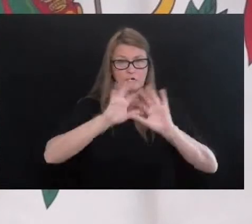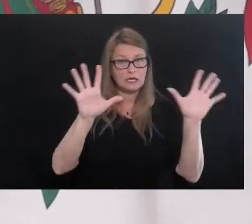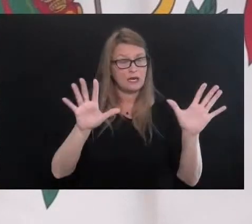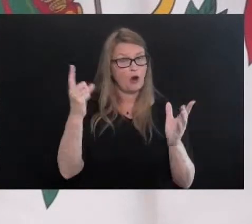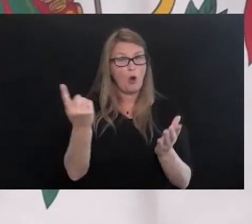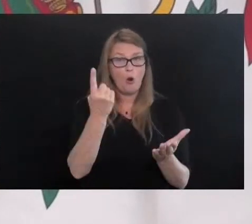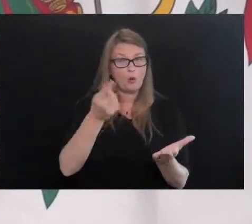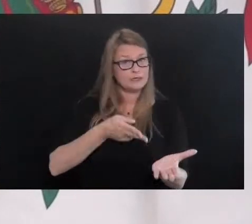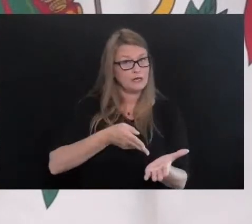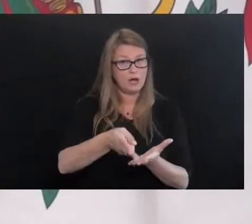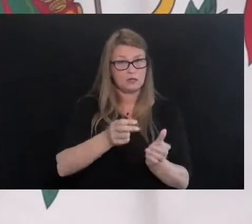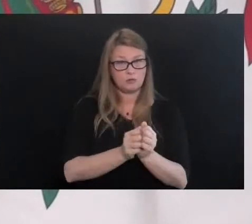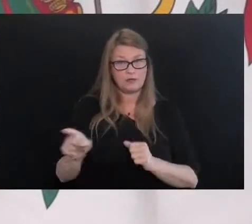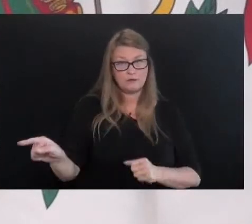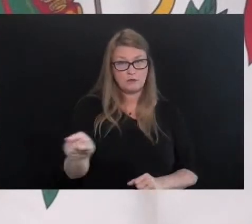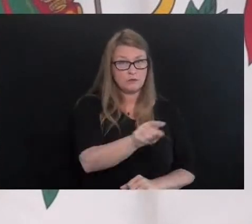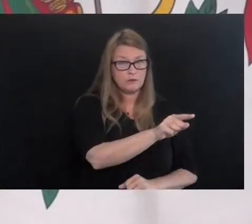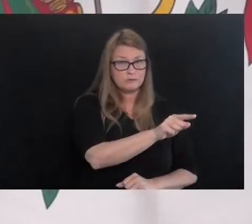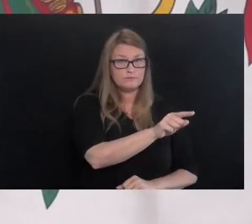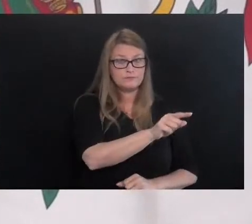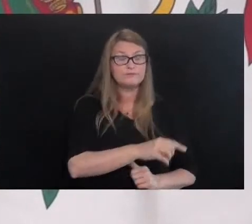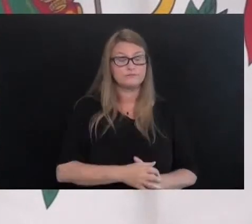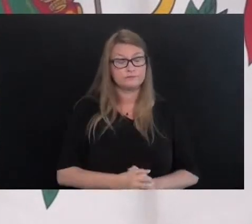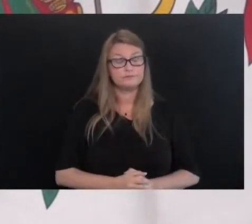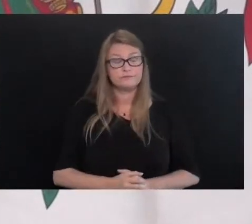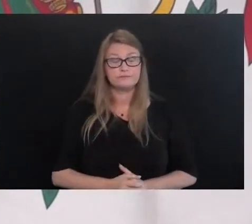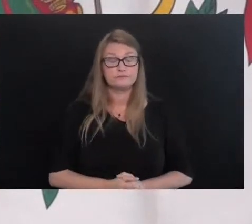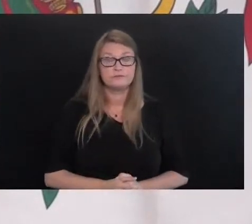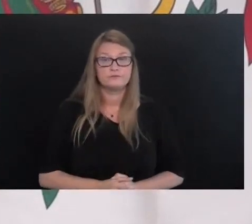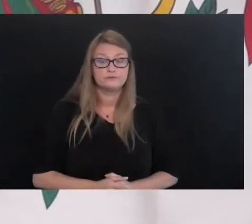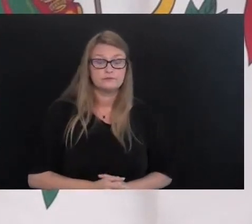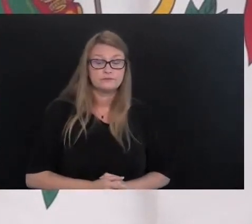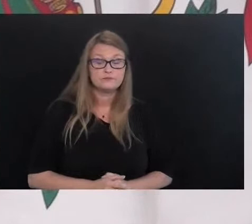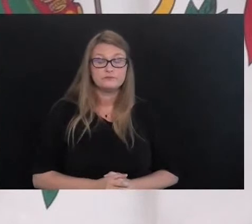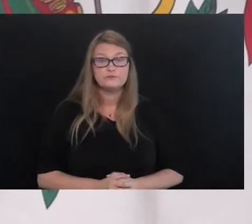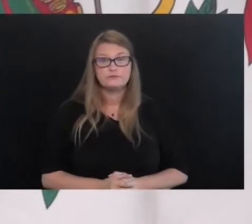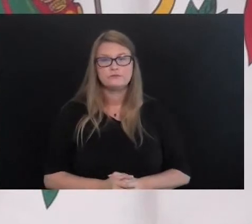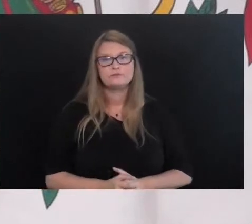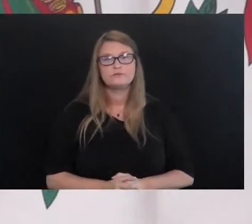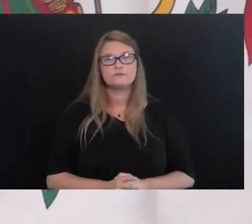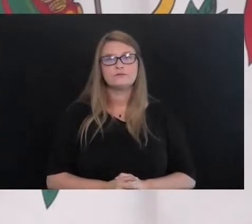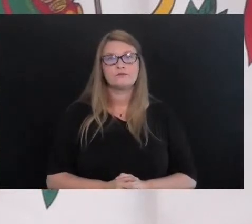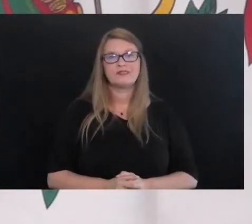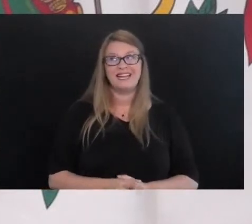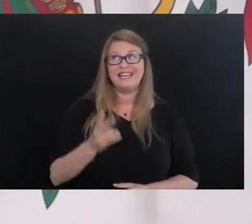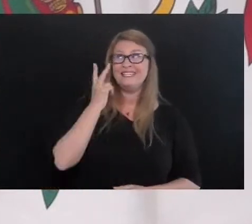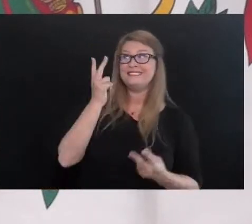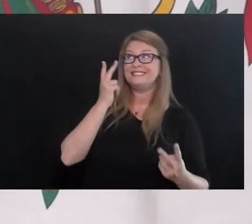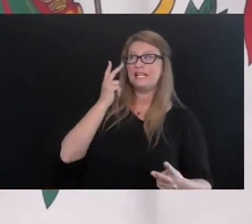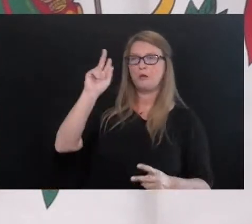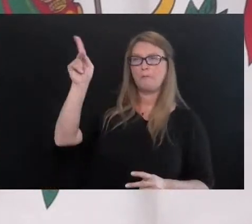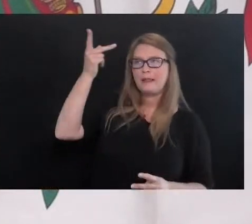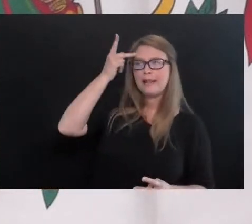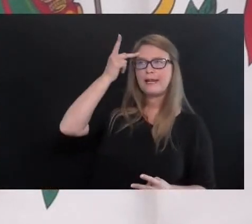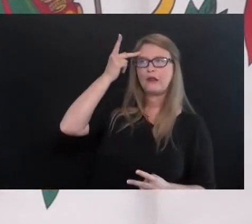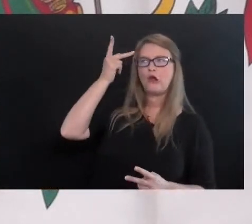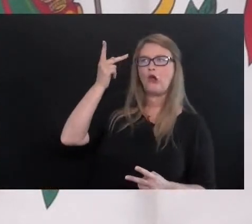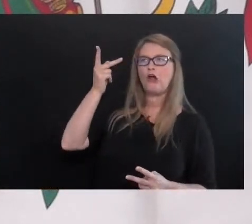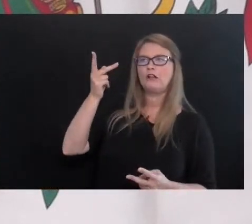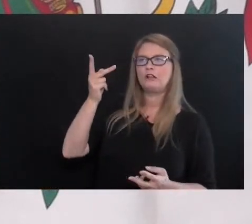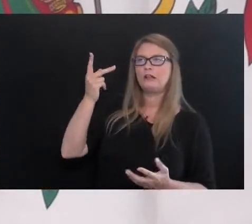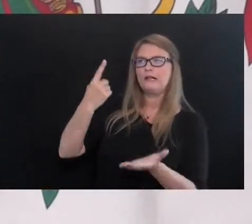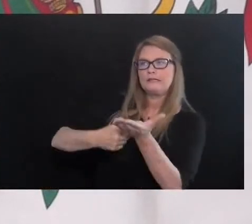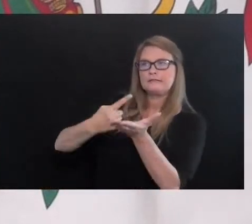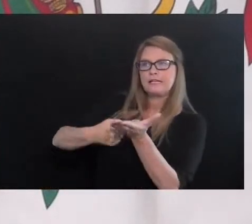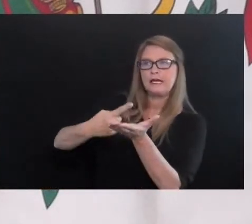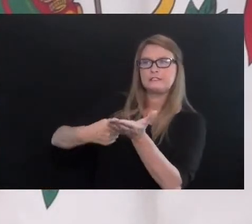truth, have we not? Now, in watching the political news and the television and